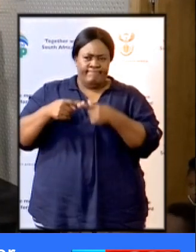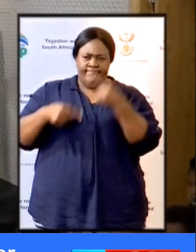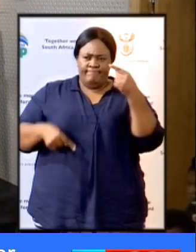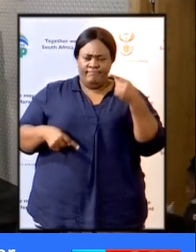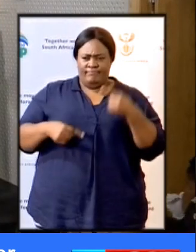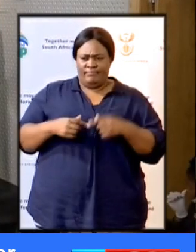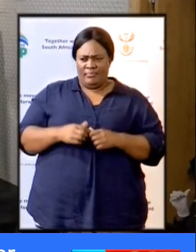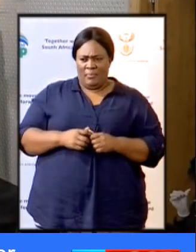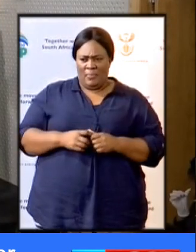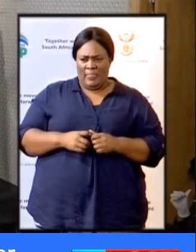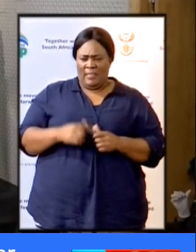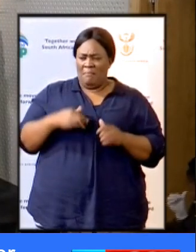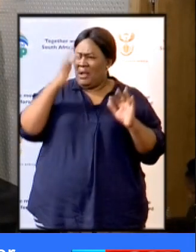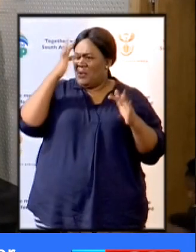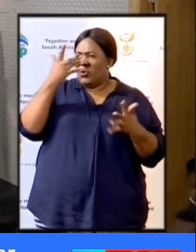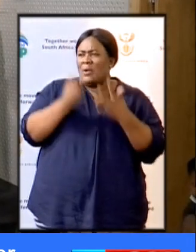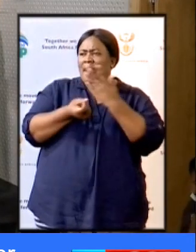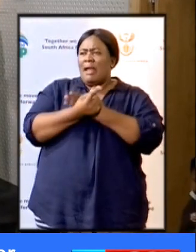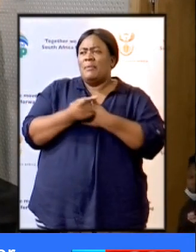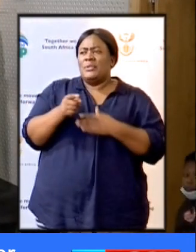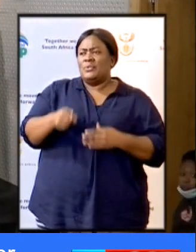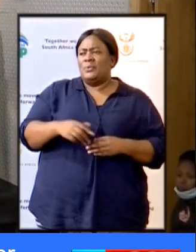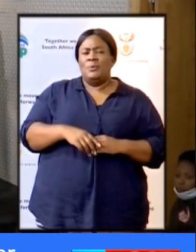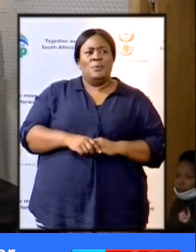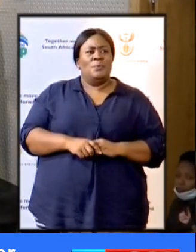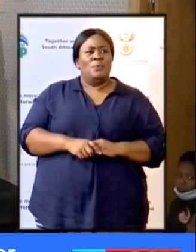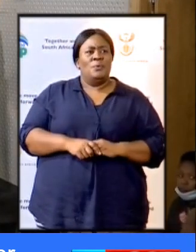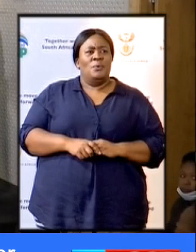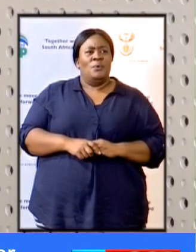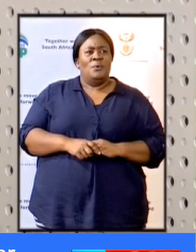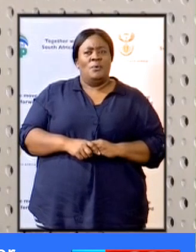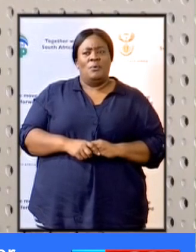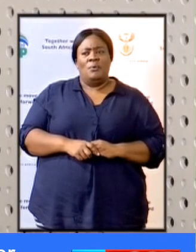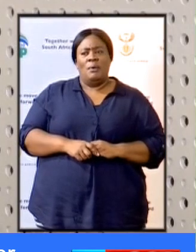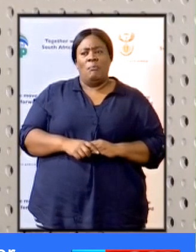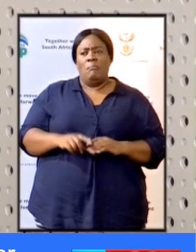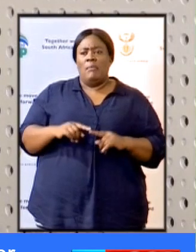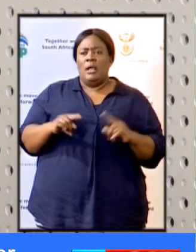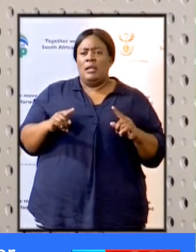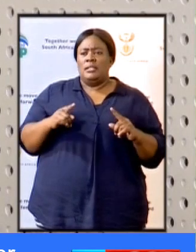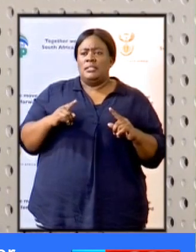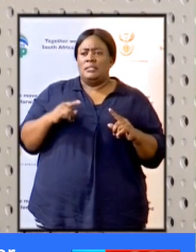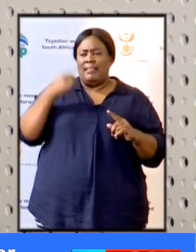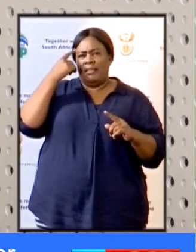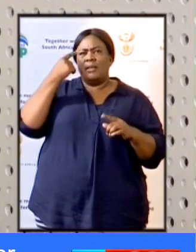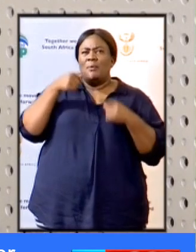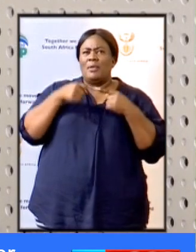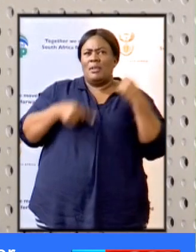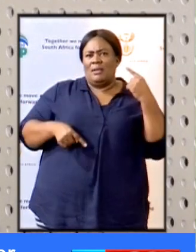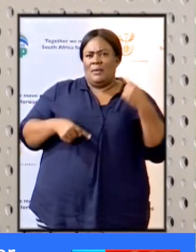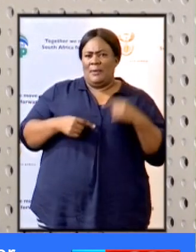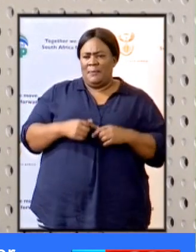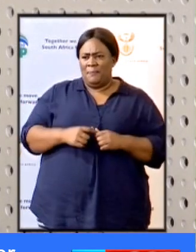I don't know what happened to you there, Bonga, but it looks like we lost you.